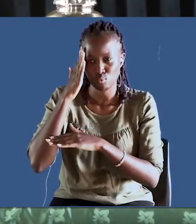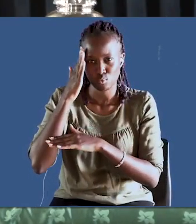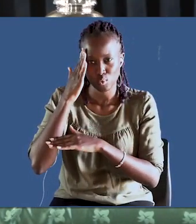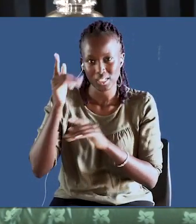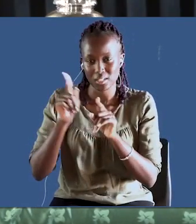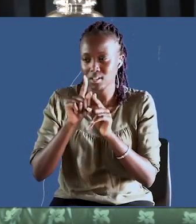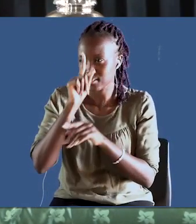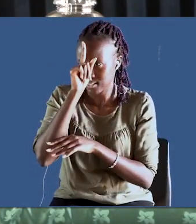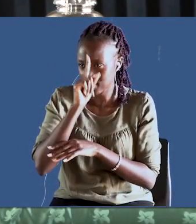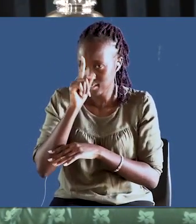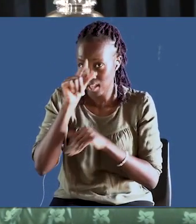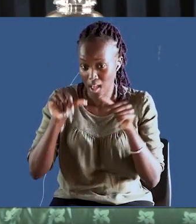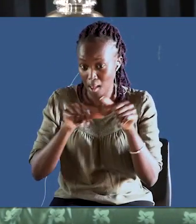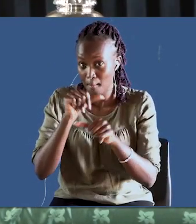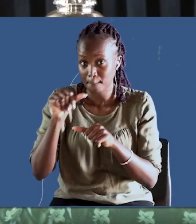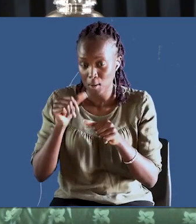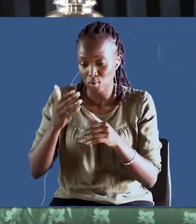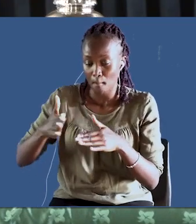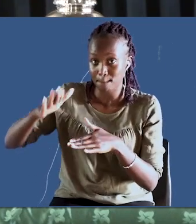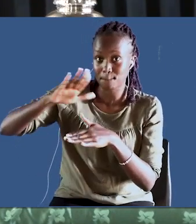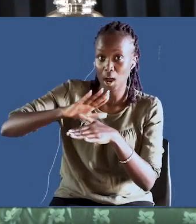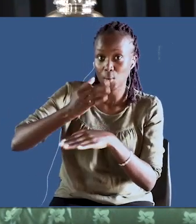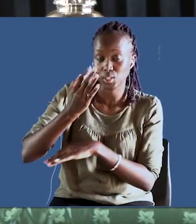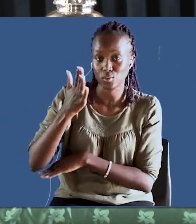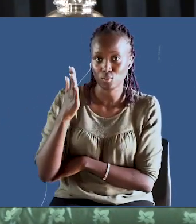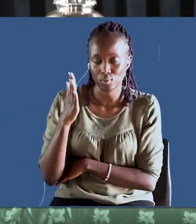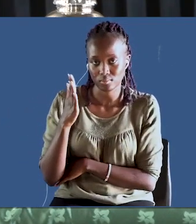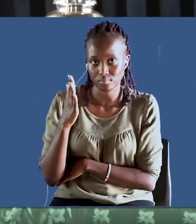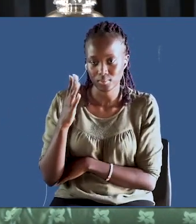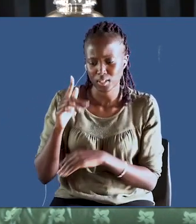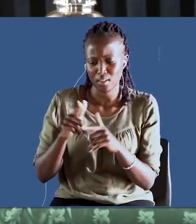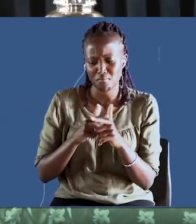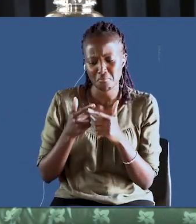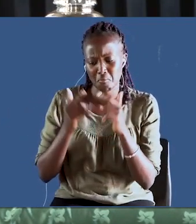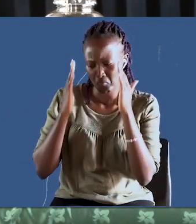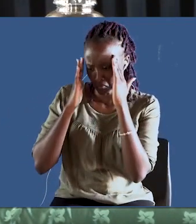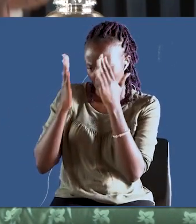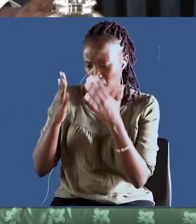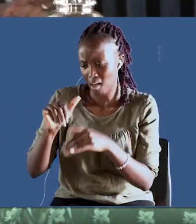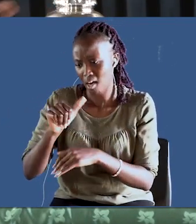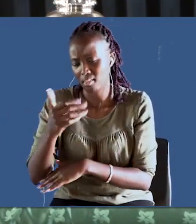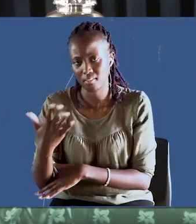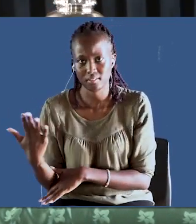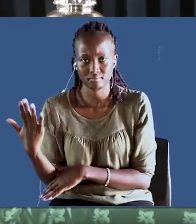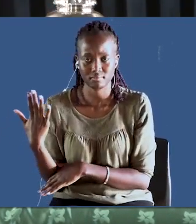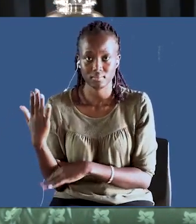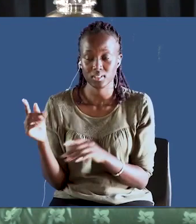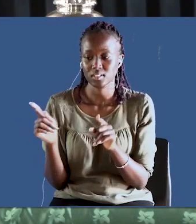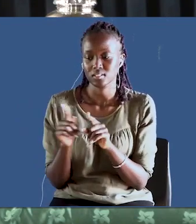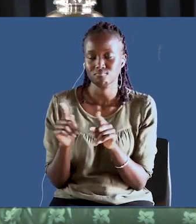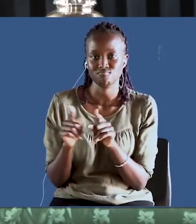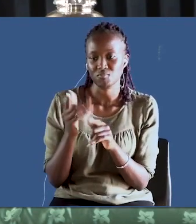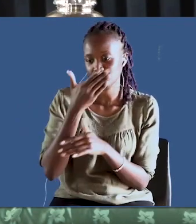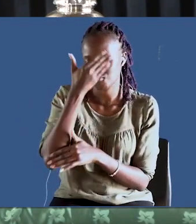with the seriousness it deserves the priority of God. The focus then becomes other things and